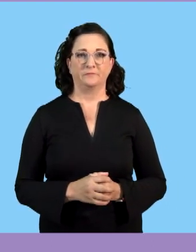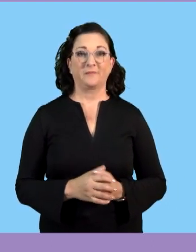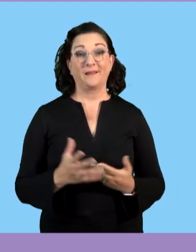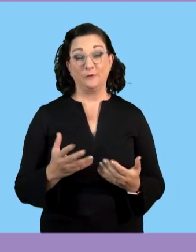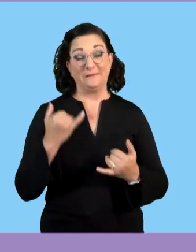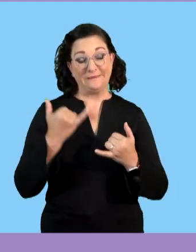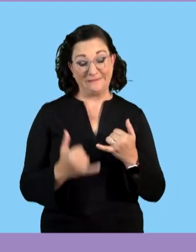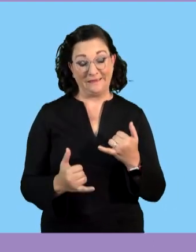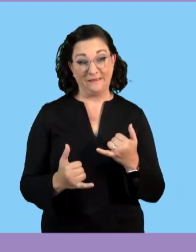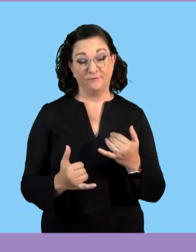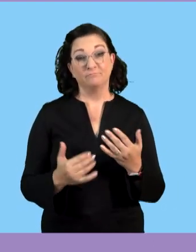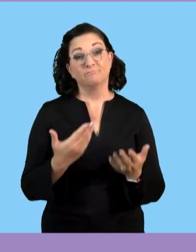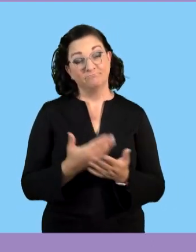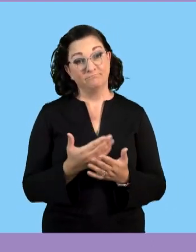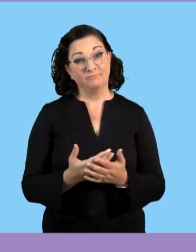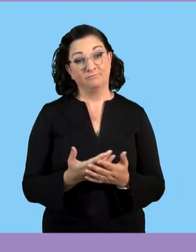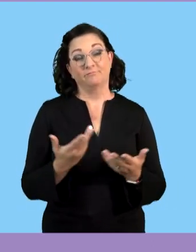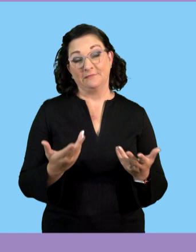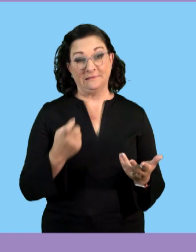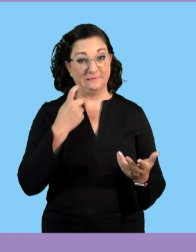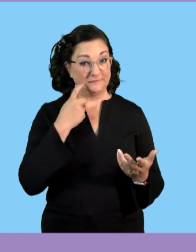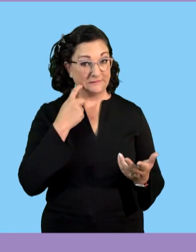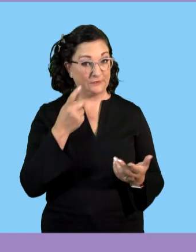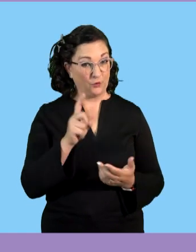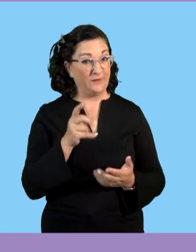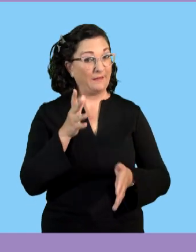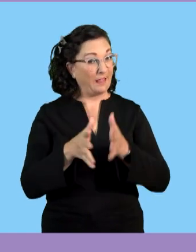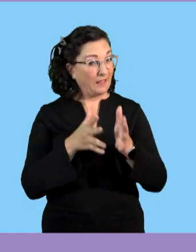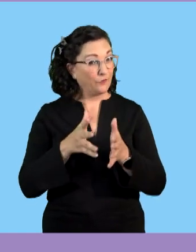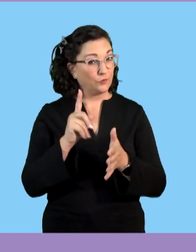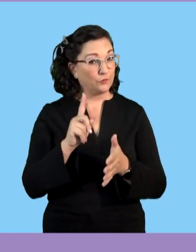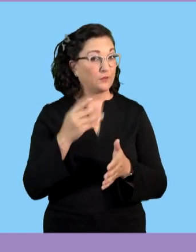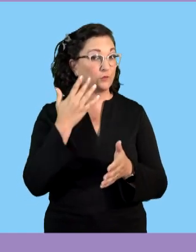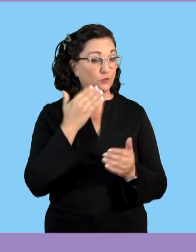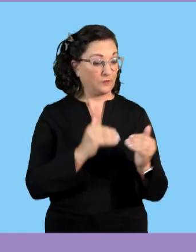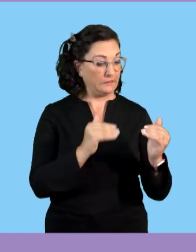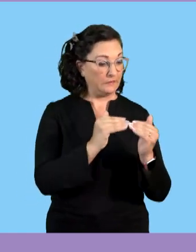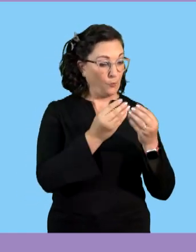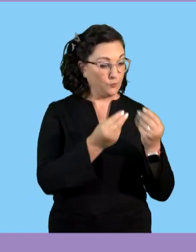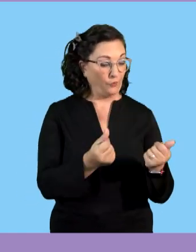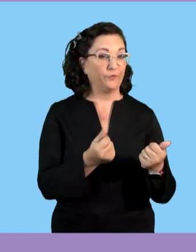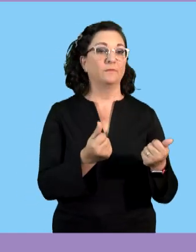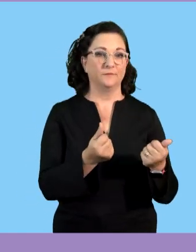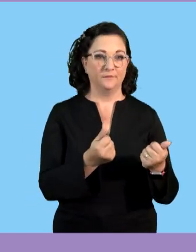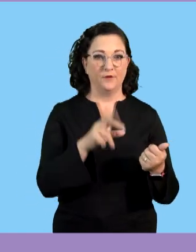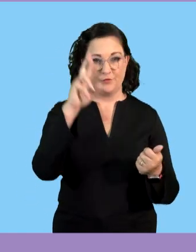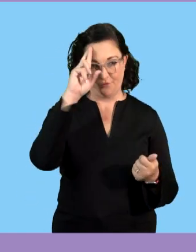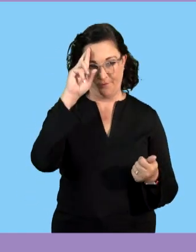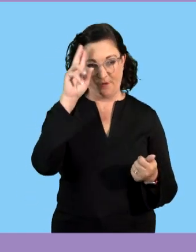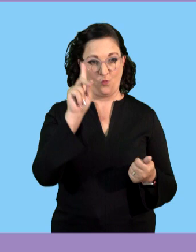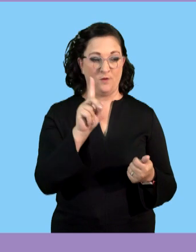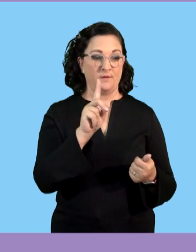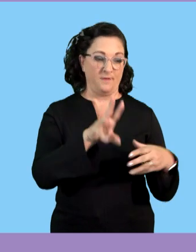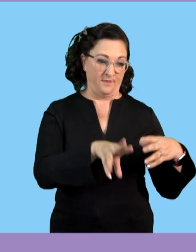So all the common errors, all the things that you should remember or be careful of when you are working with solving equations. Remember that